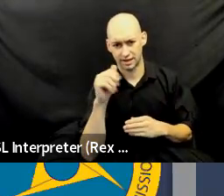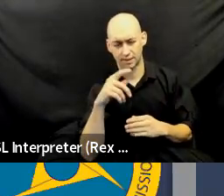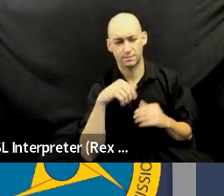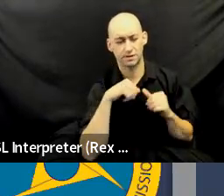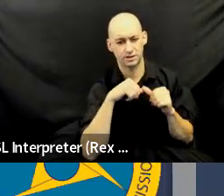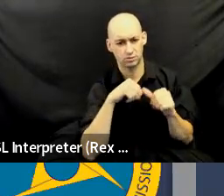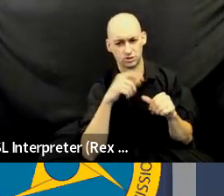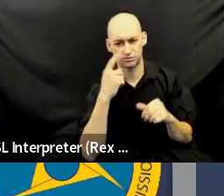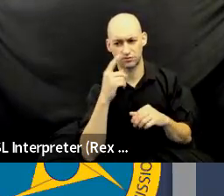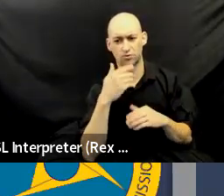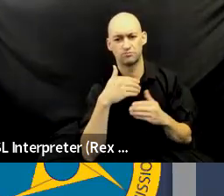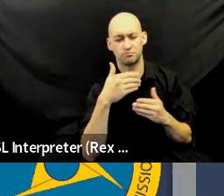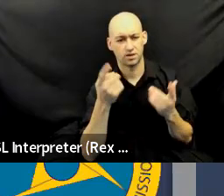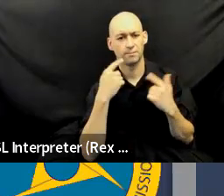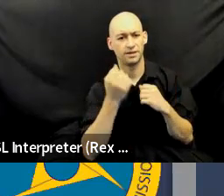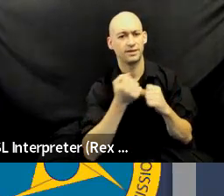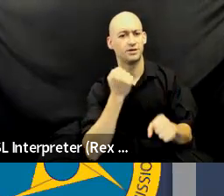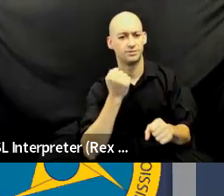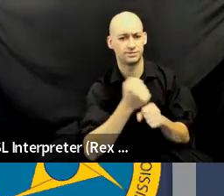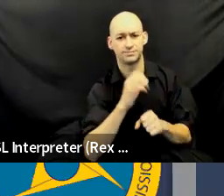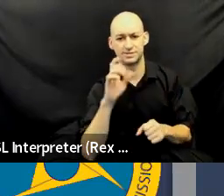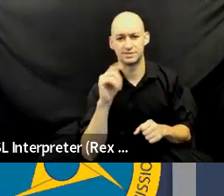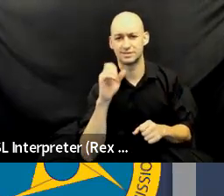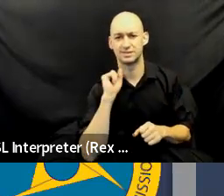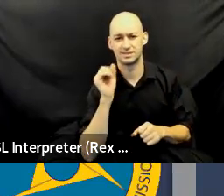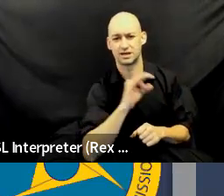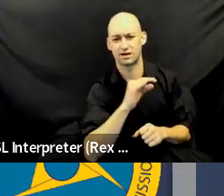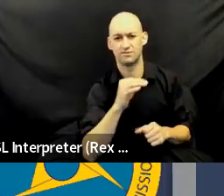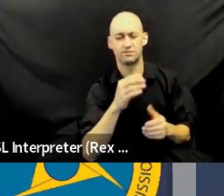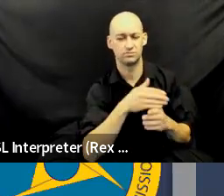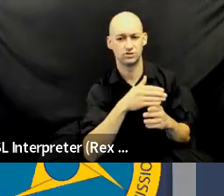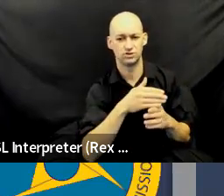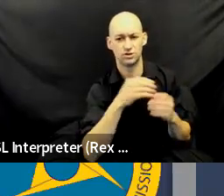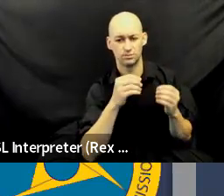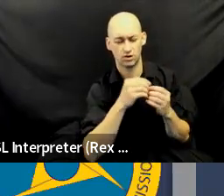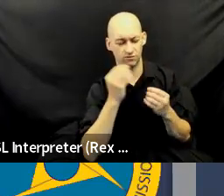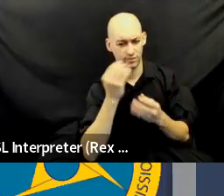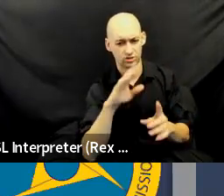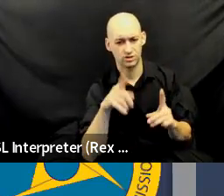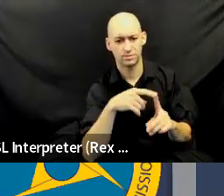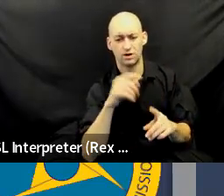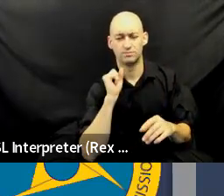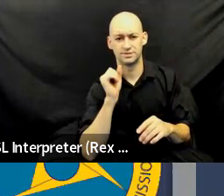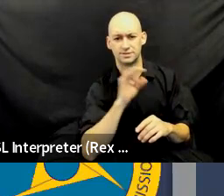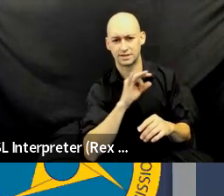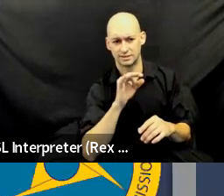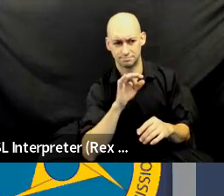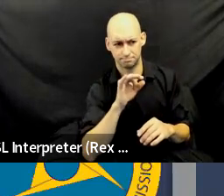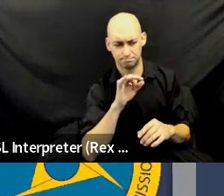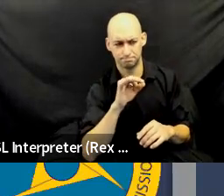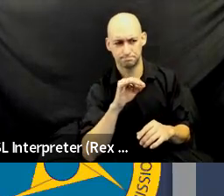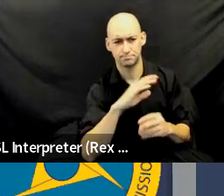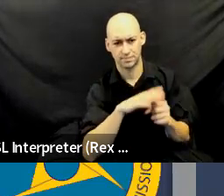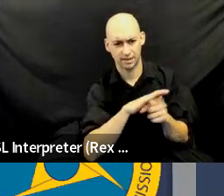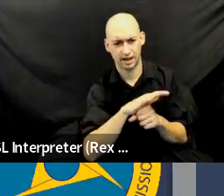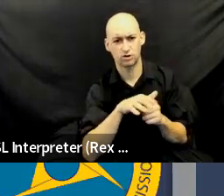years. CTC staff also shared the latest information of the 2024 State Transportation Improvement Program as the regions work to